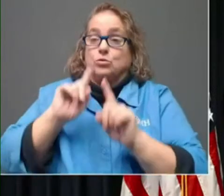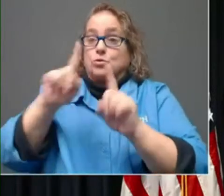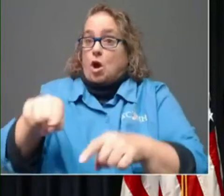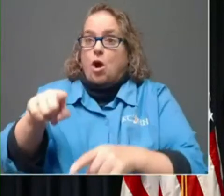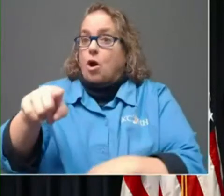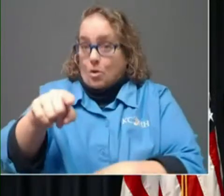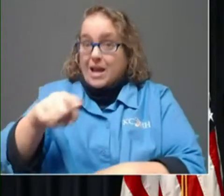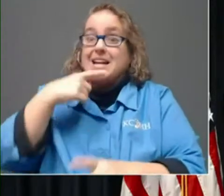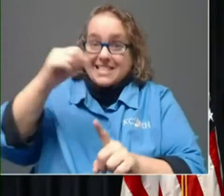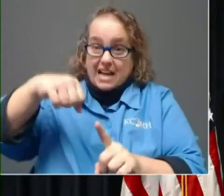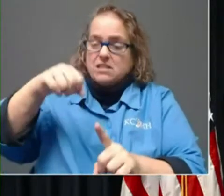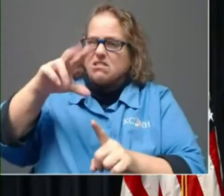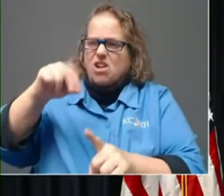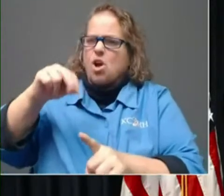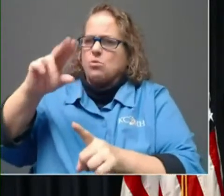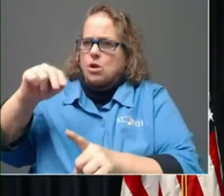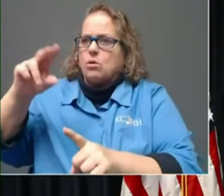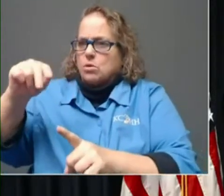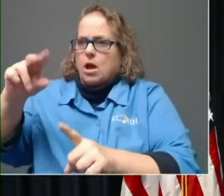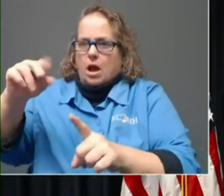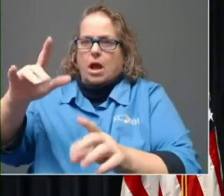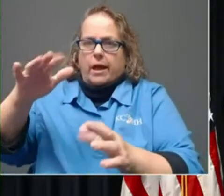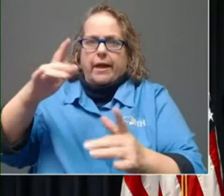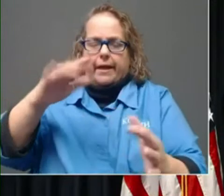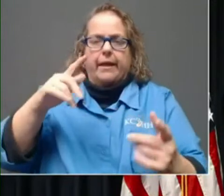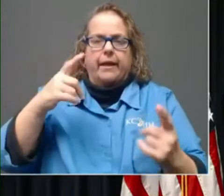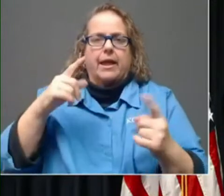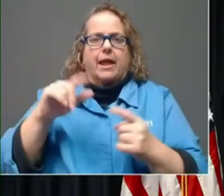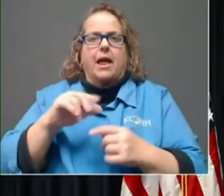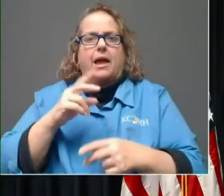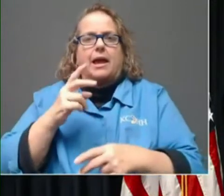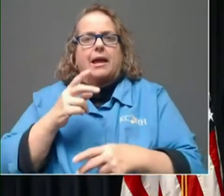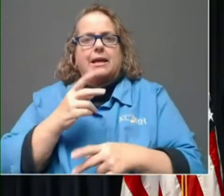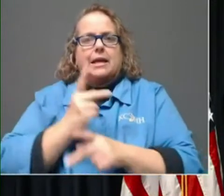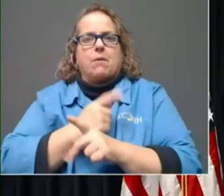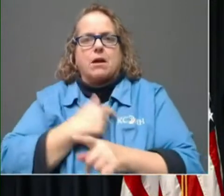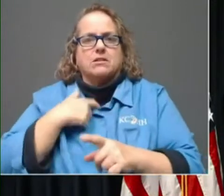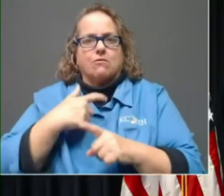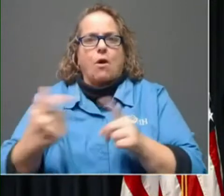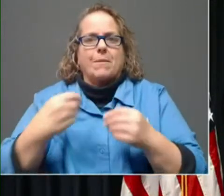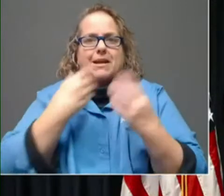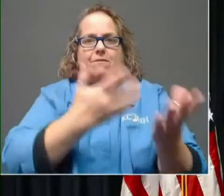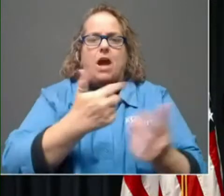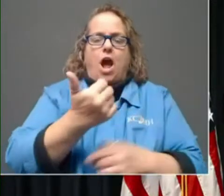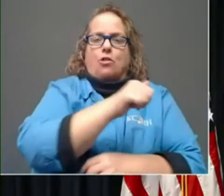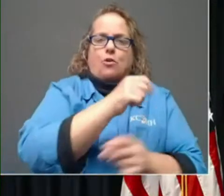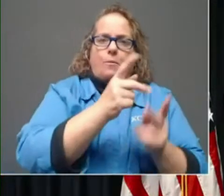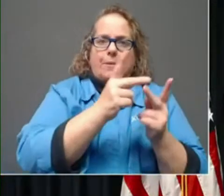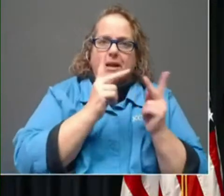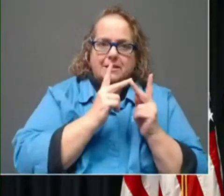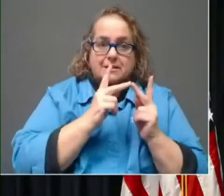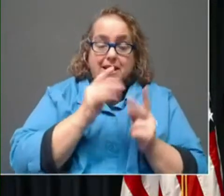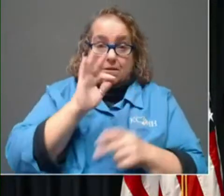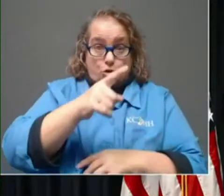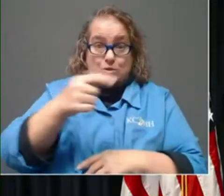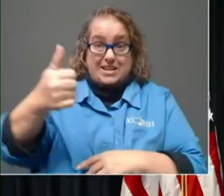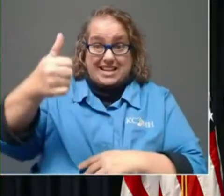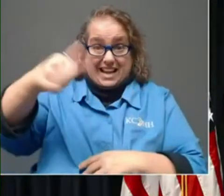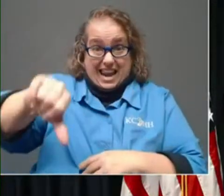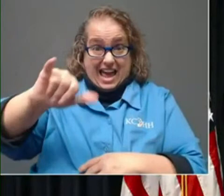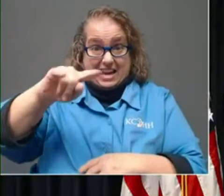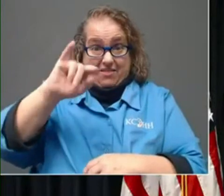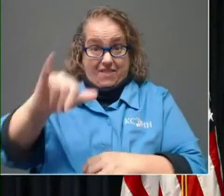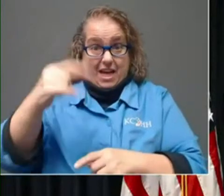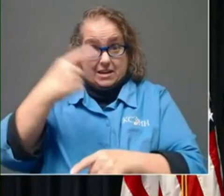finished with that program, those that declined, if they want it later, are going to have to get it through the regular process. So we will